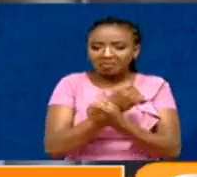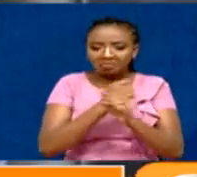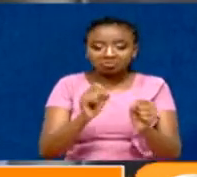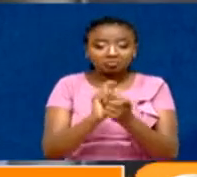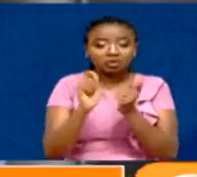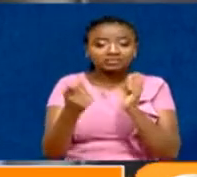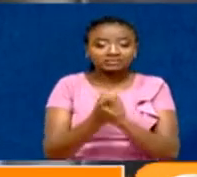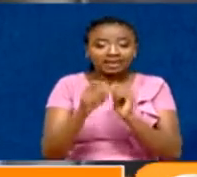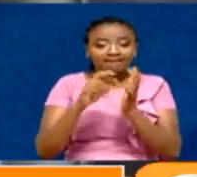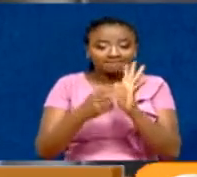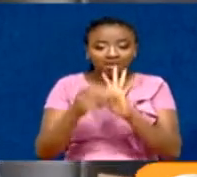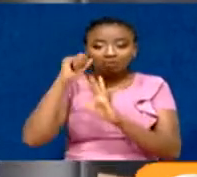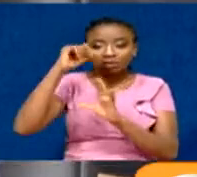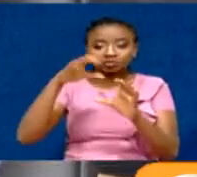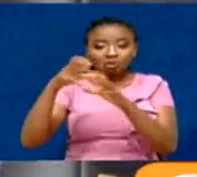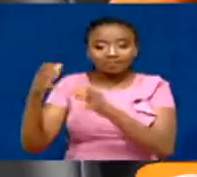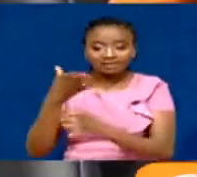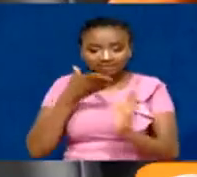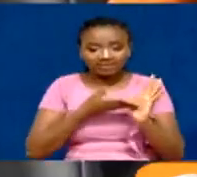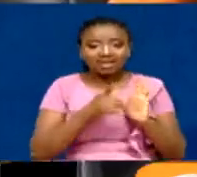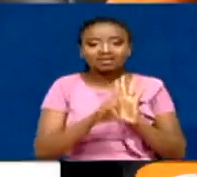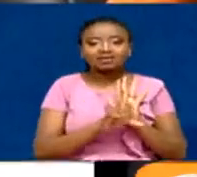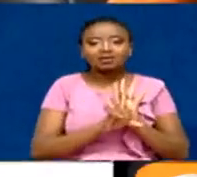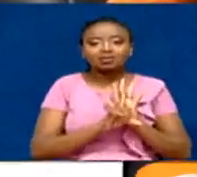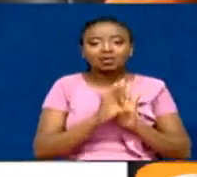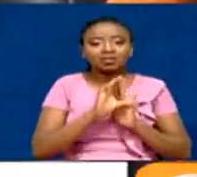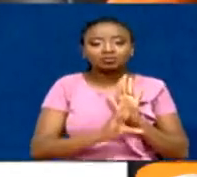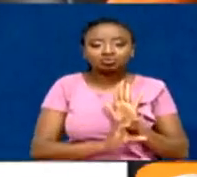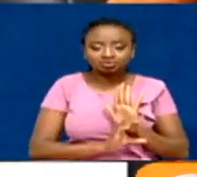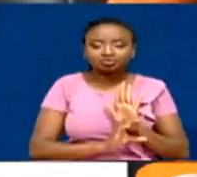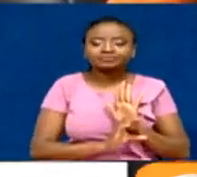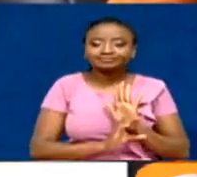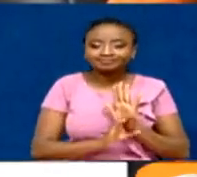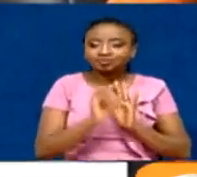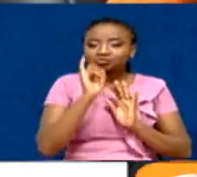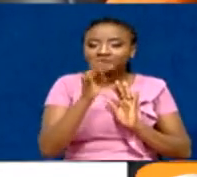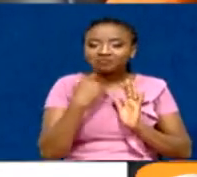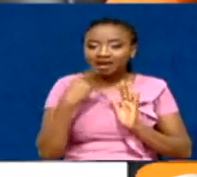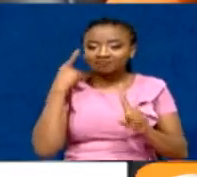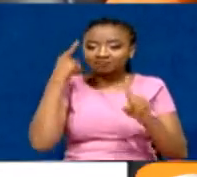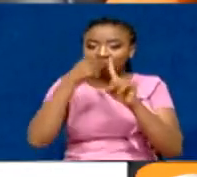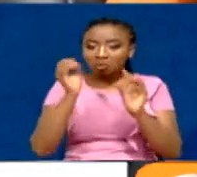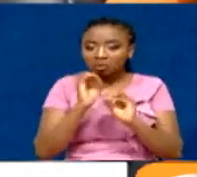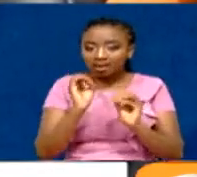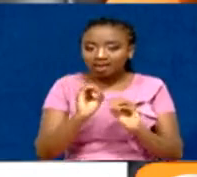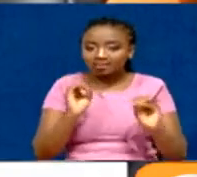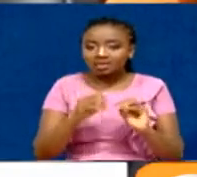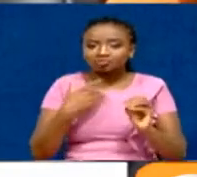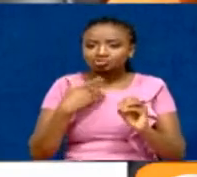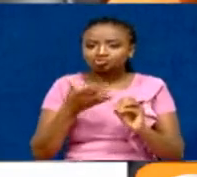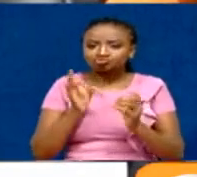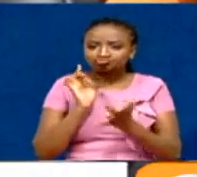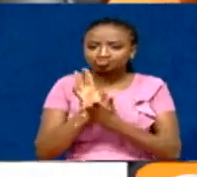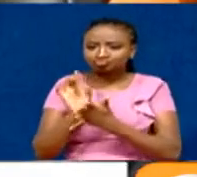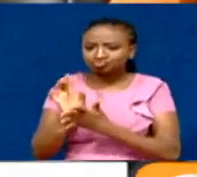meaning of the political party in the legislation. If there was no intention of cutting out so many members of parliament who may have traveled now